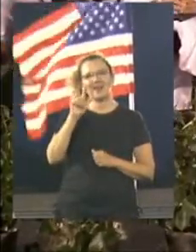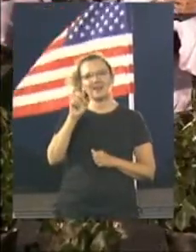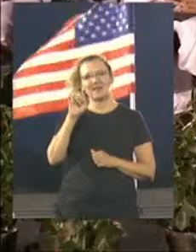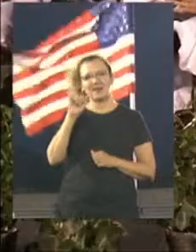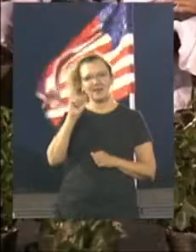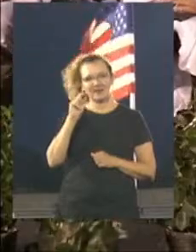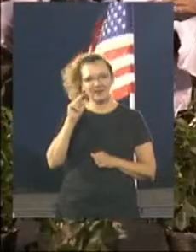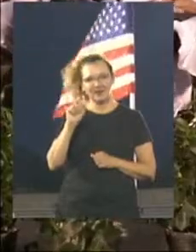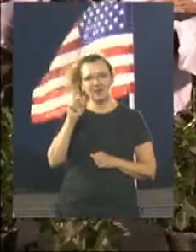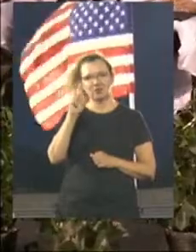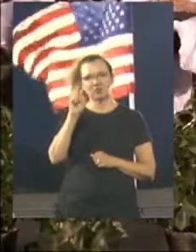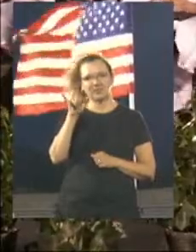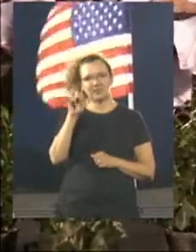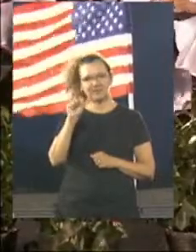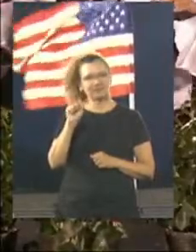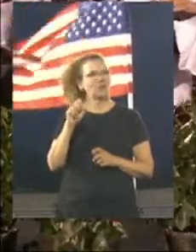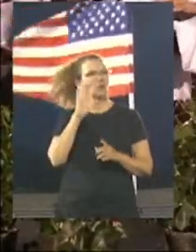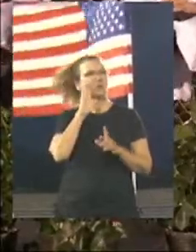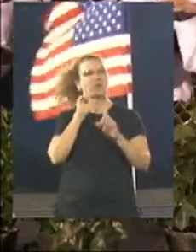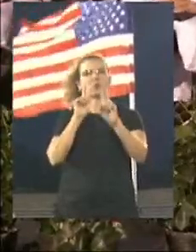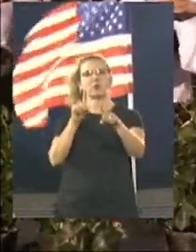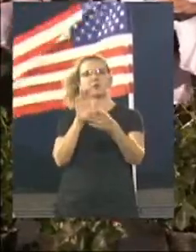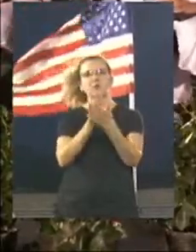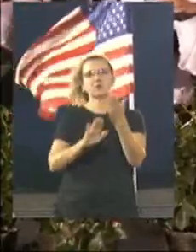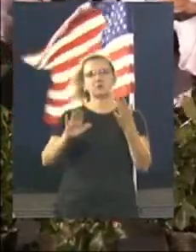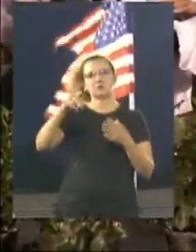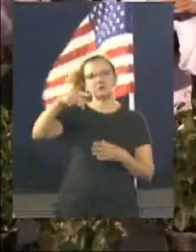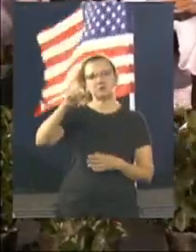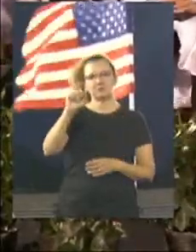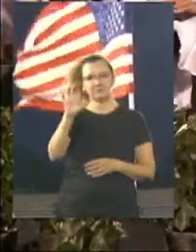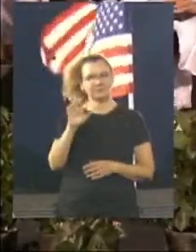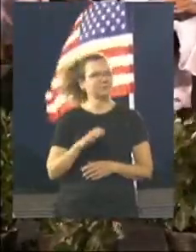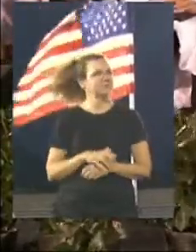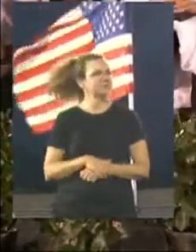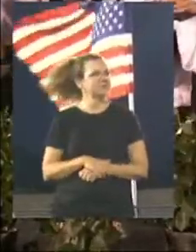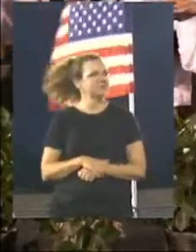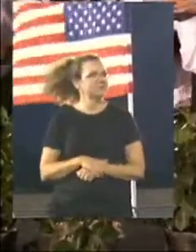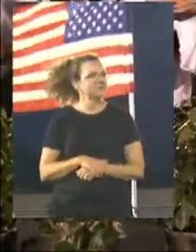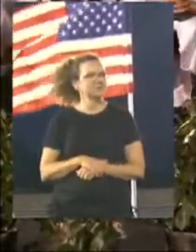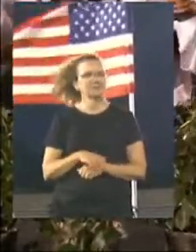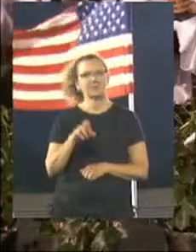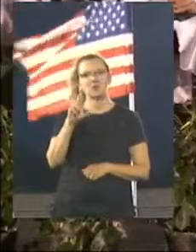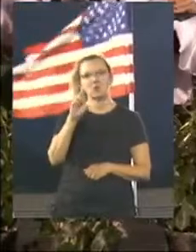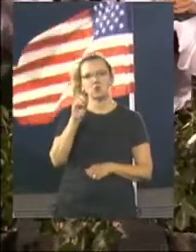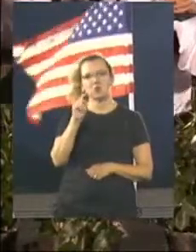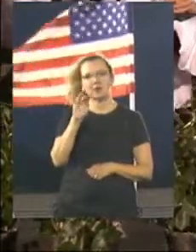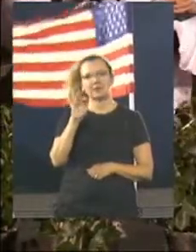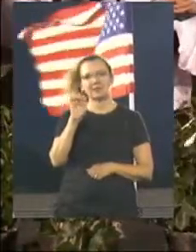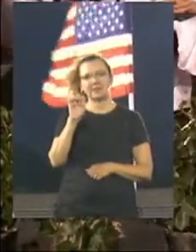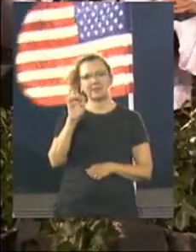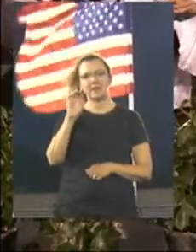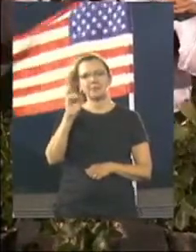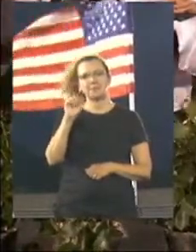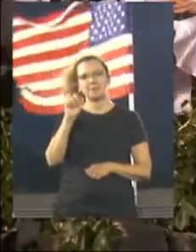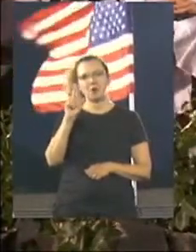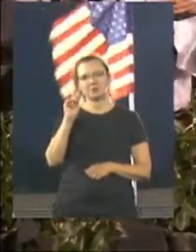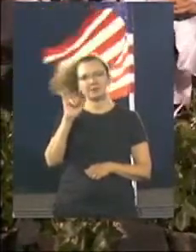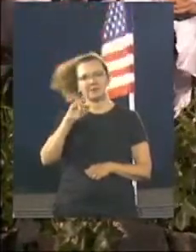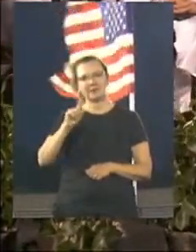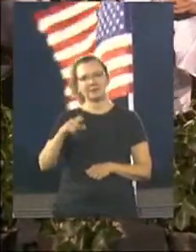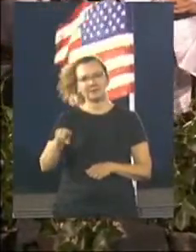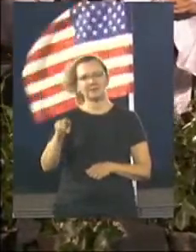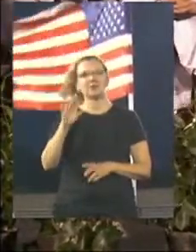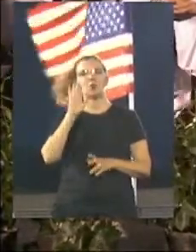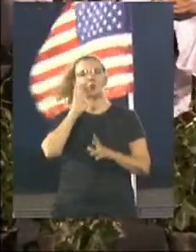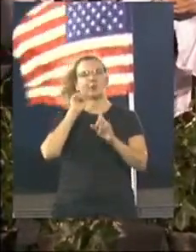Morales Reyes will be attending Palo Alto College. Ronnie Angel Martinez will be